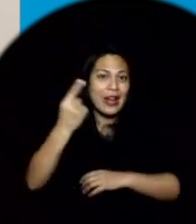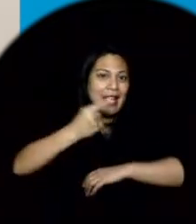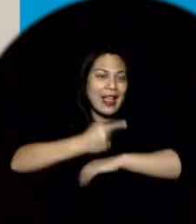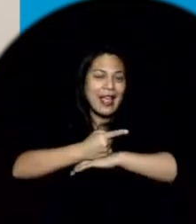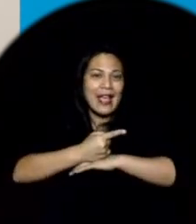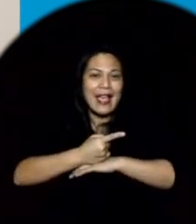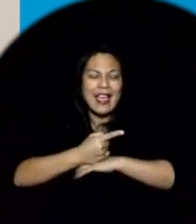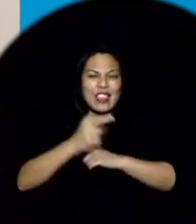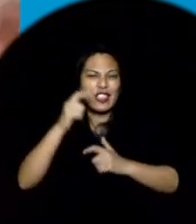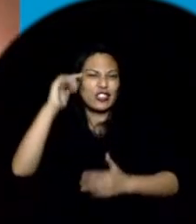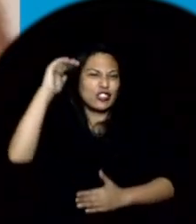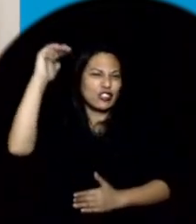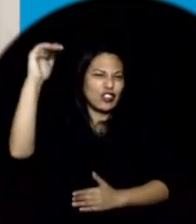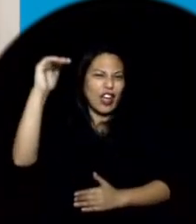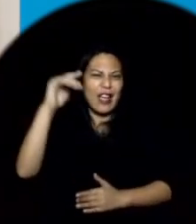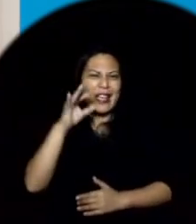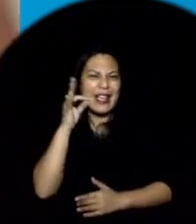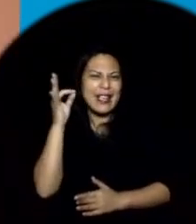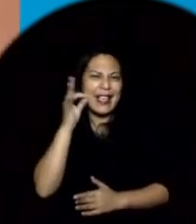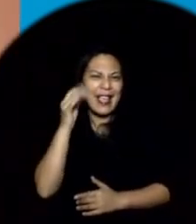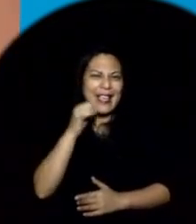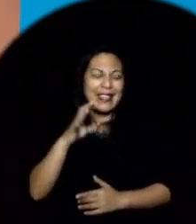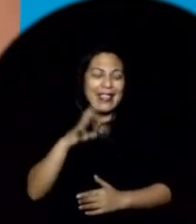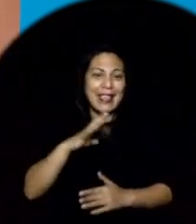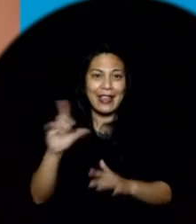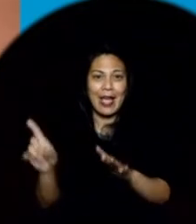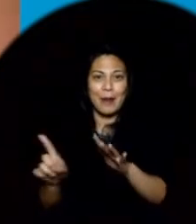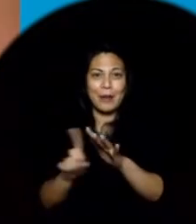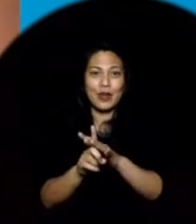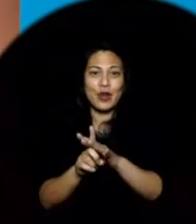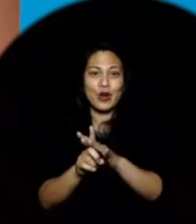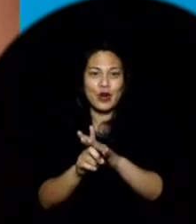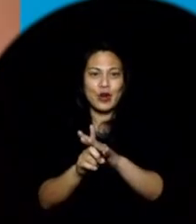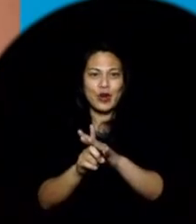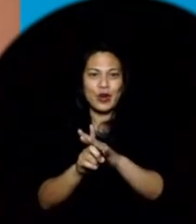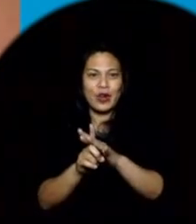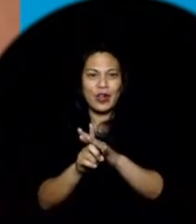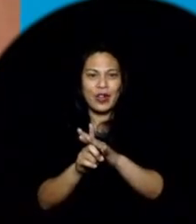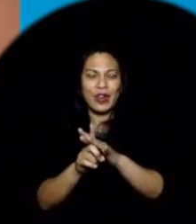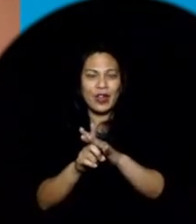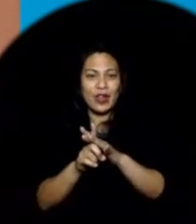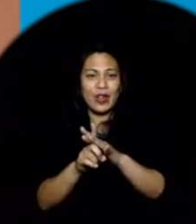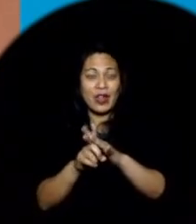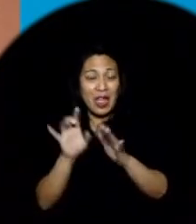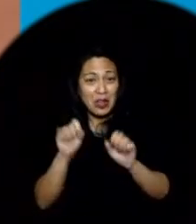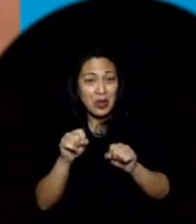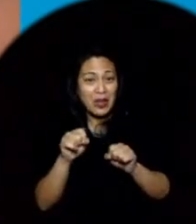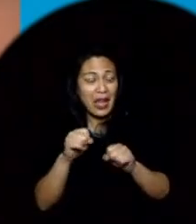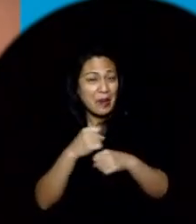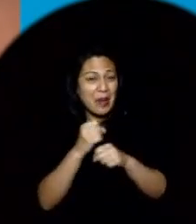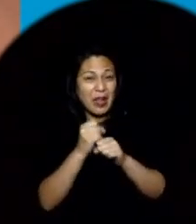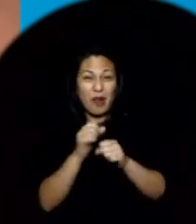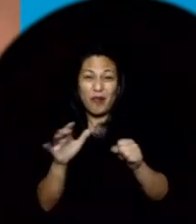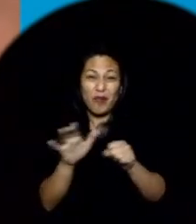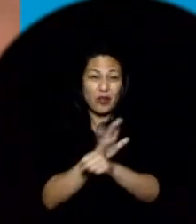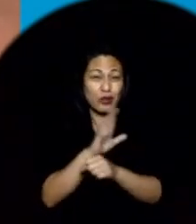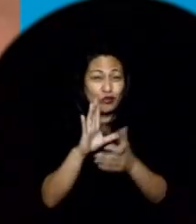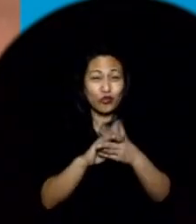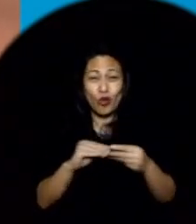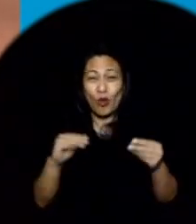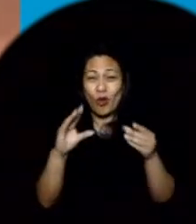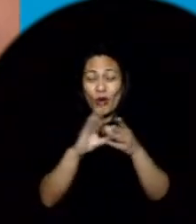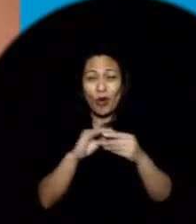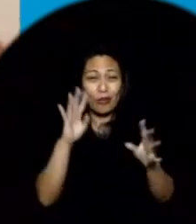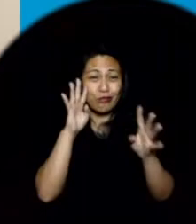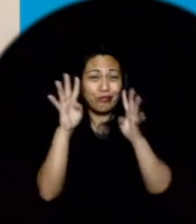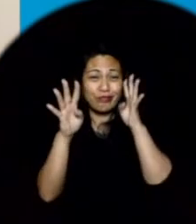day, the giant cat lady appeared. We're all like in a crazy world. And you could go on and make a whole story